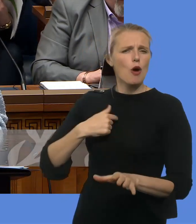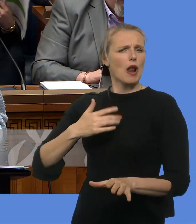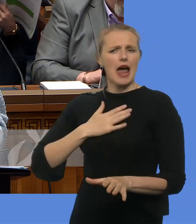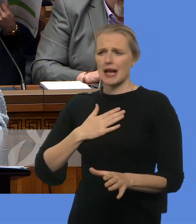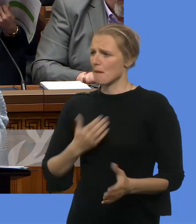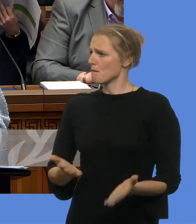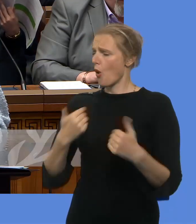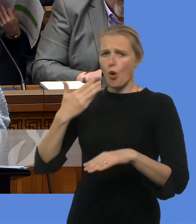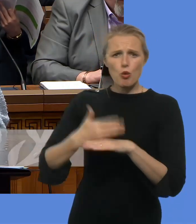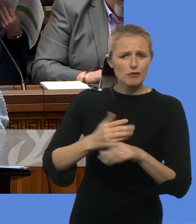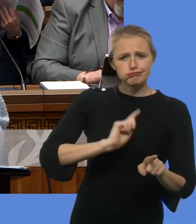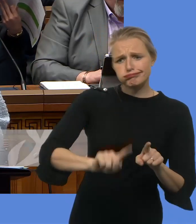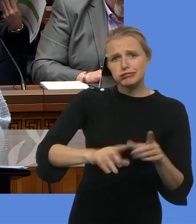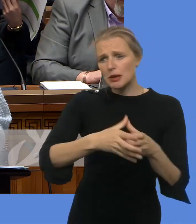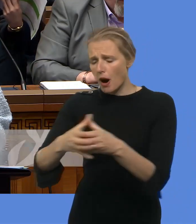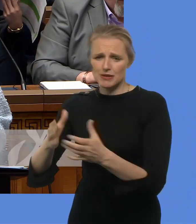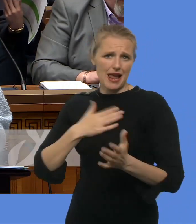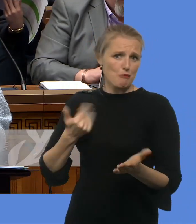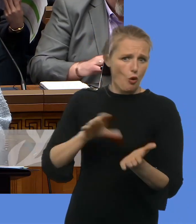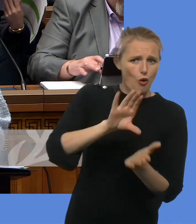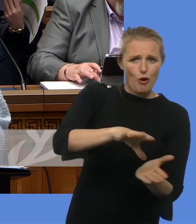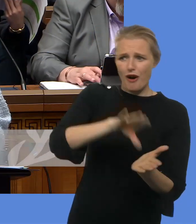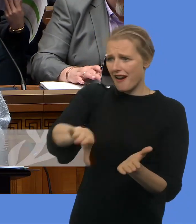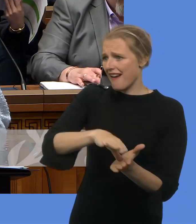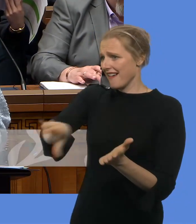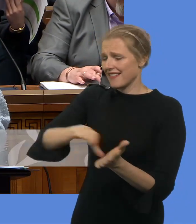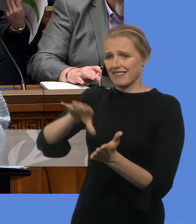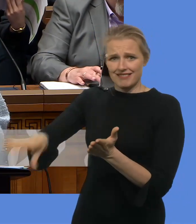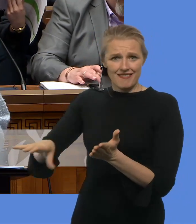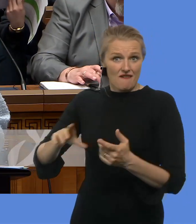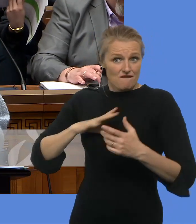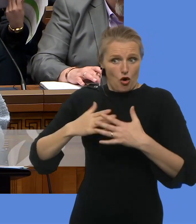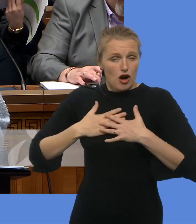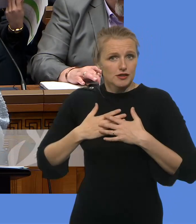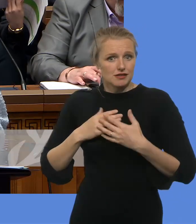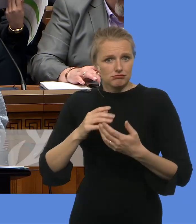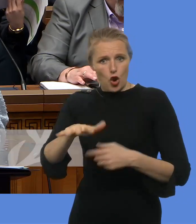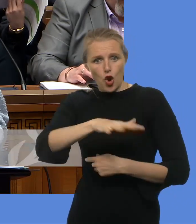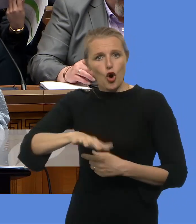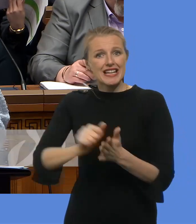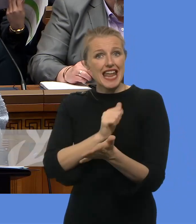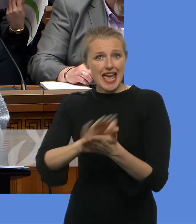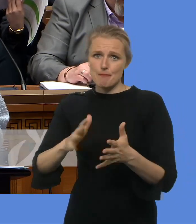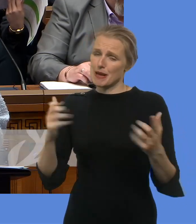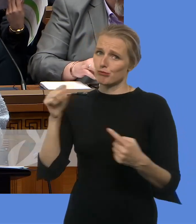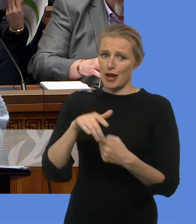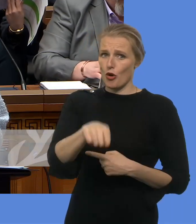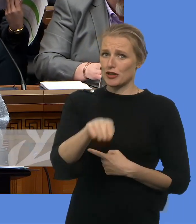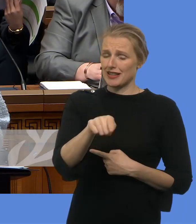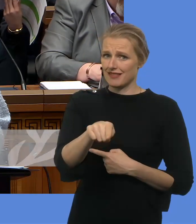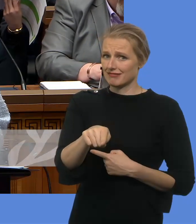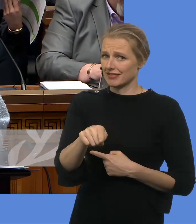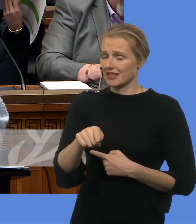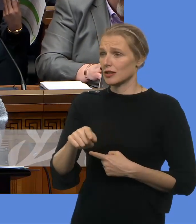number of departments, and clearly addressing the issues of Lough Neagh is a priority for the Executive and will be considered as part